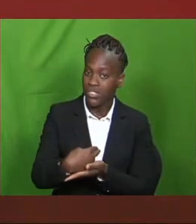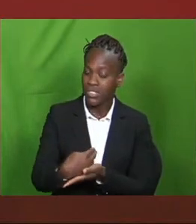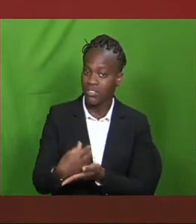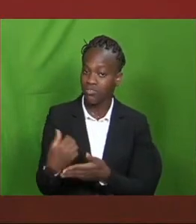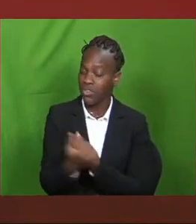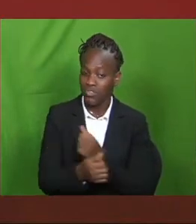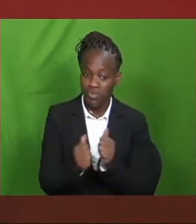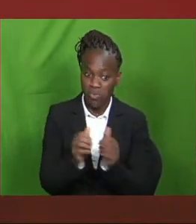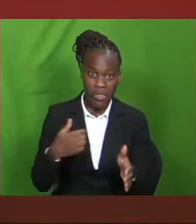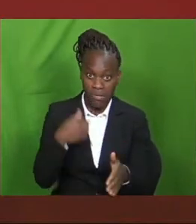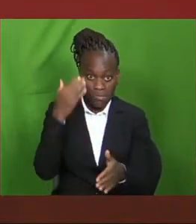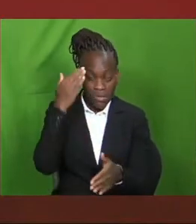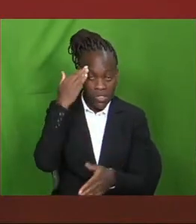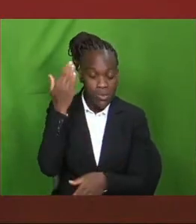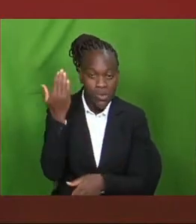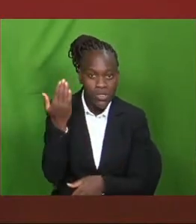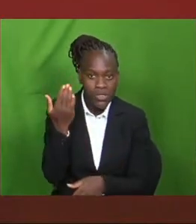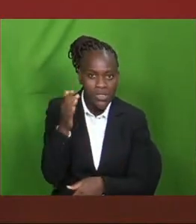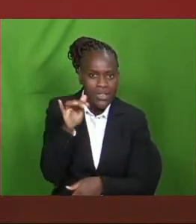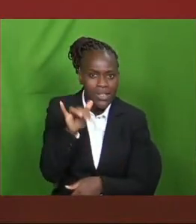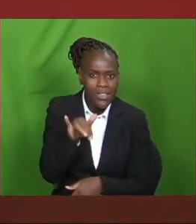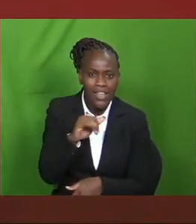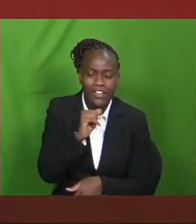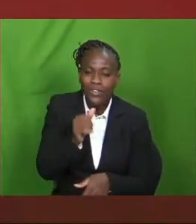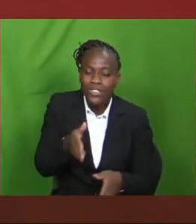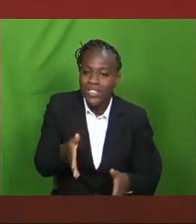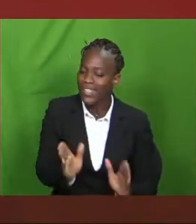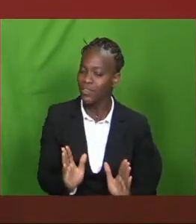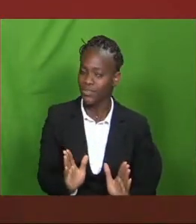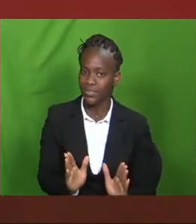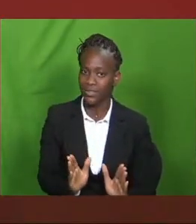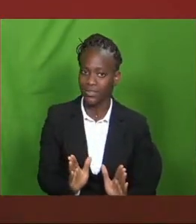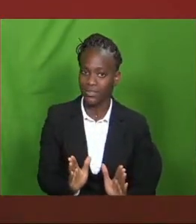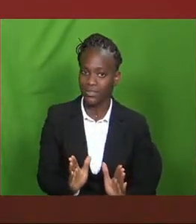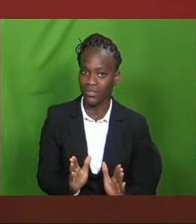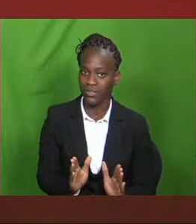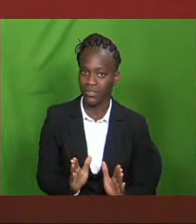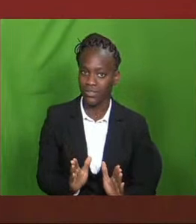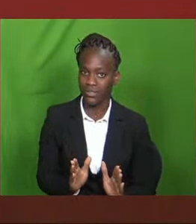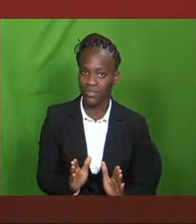my knowledge. That is not allowed.